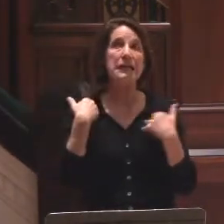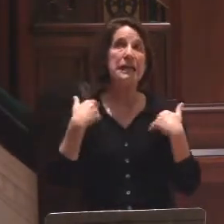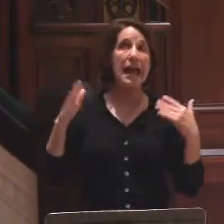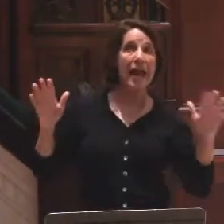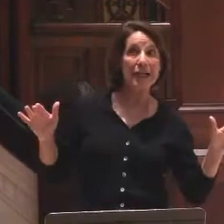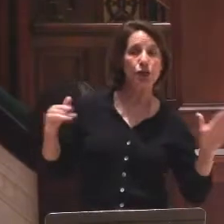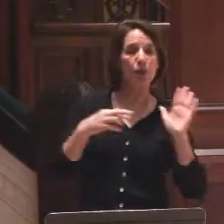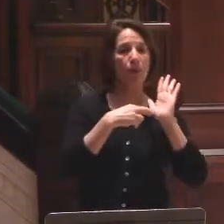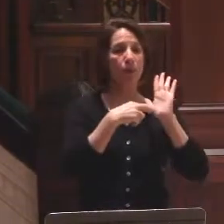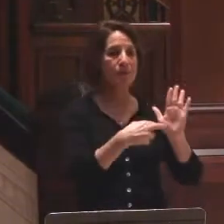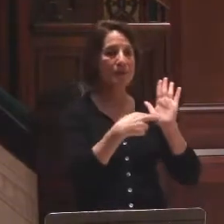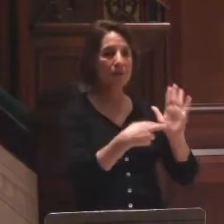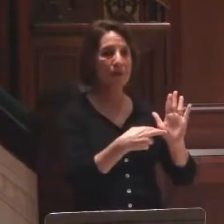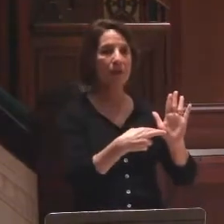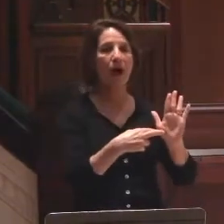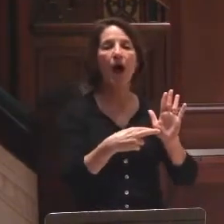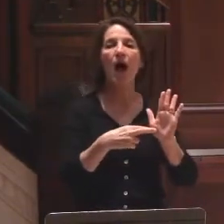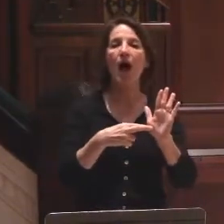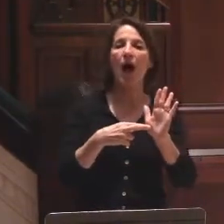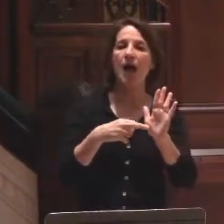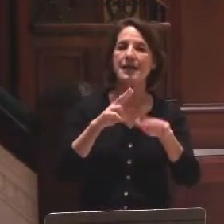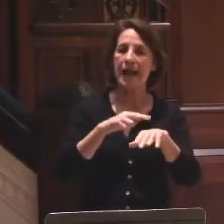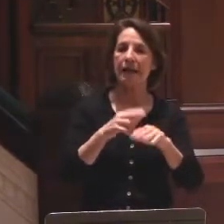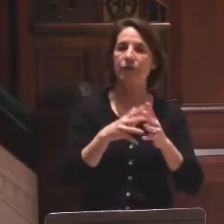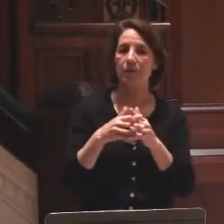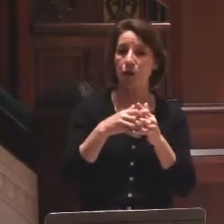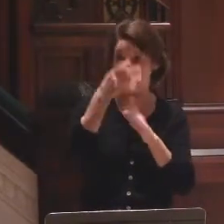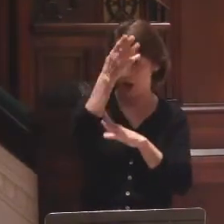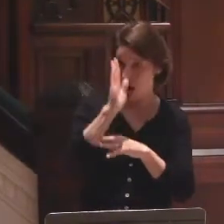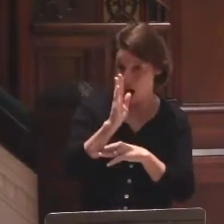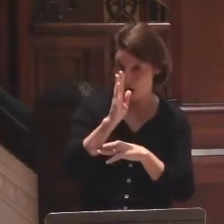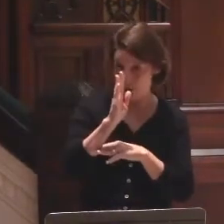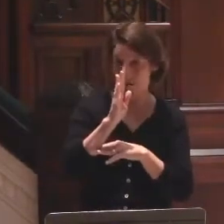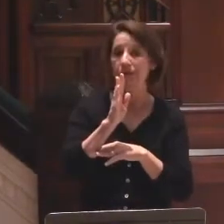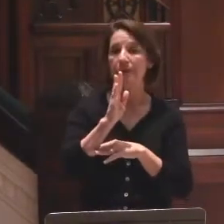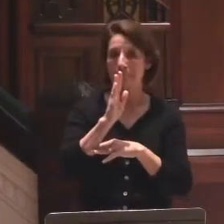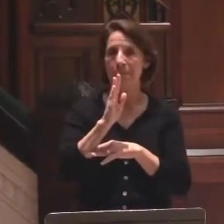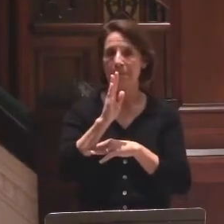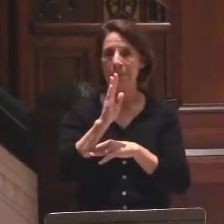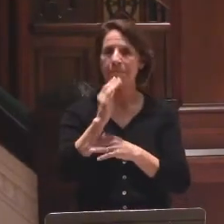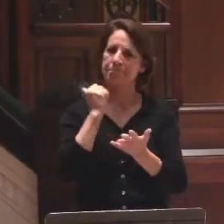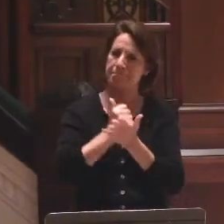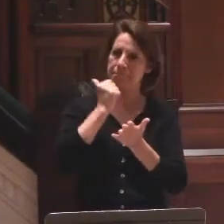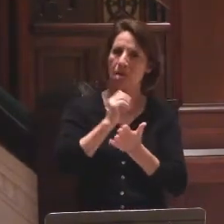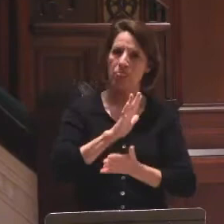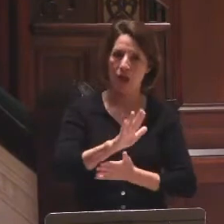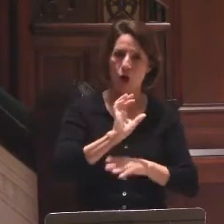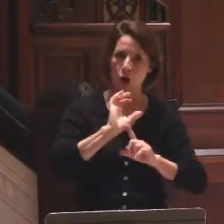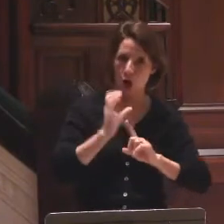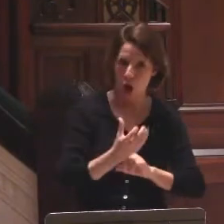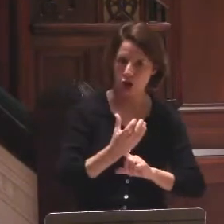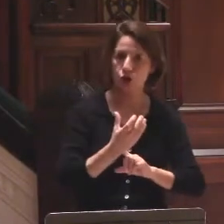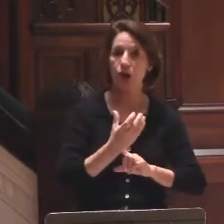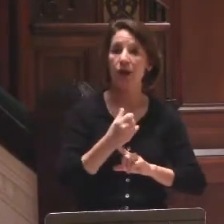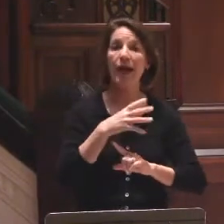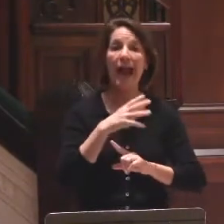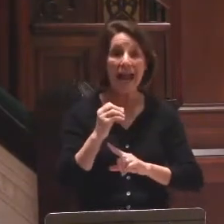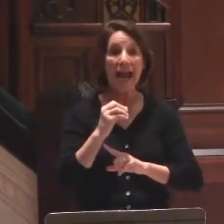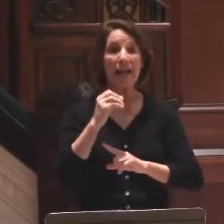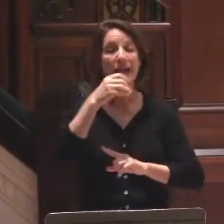of the region was at her feet, and this affirmed their culture, even their religious nature. And she was